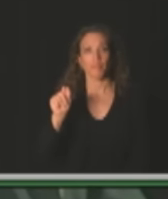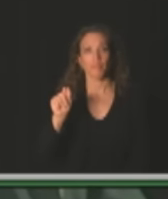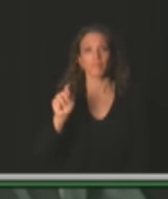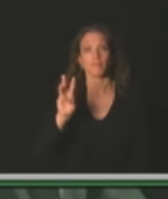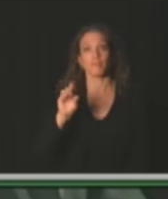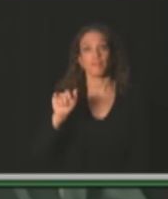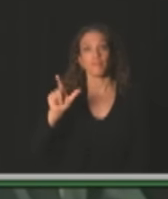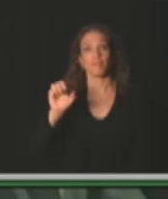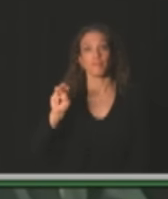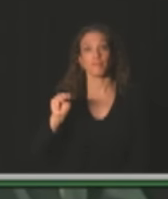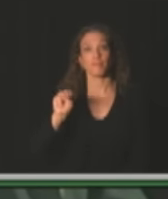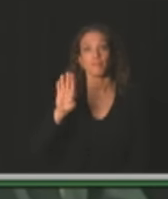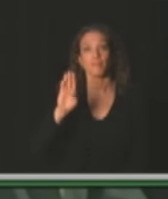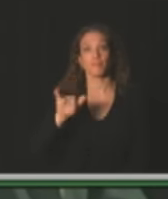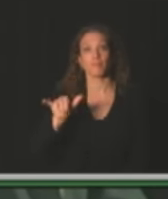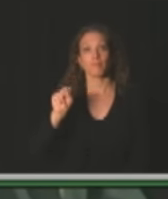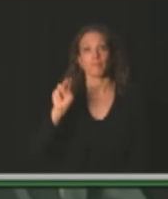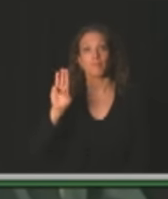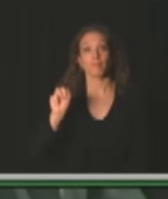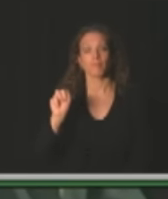William Bynum,